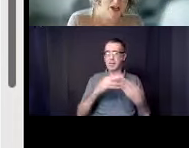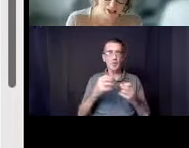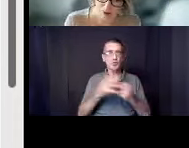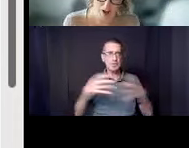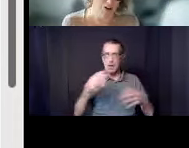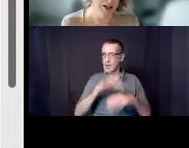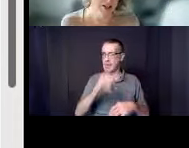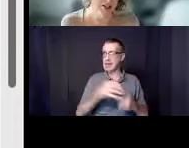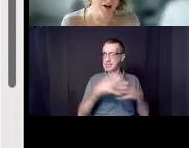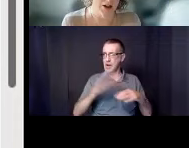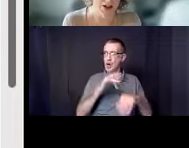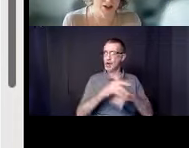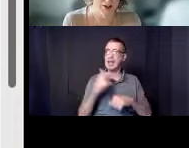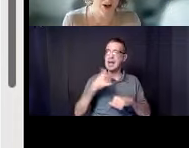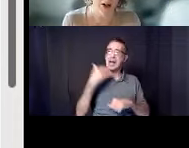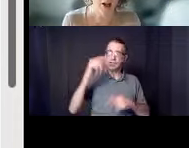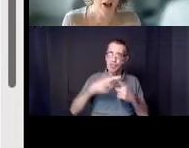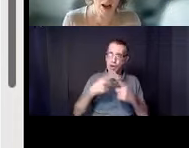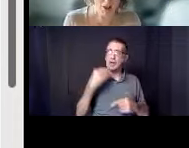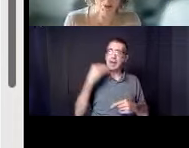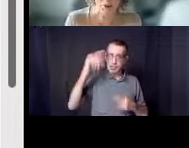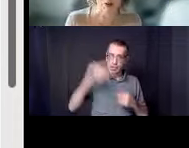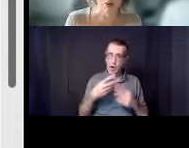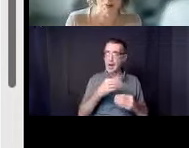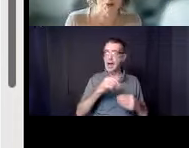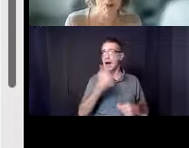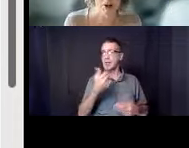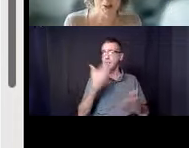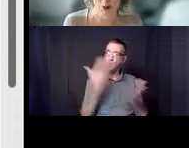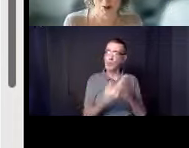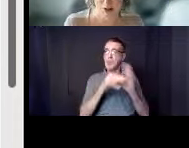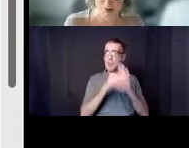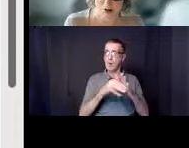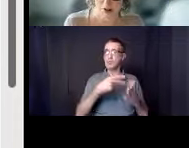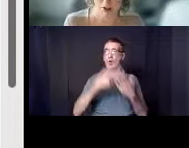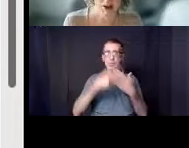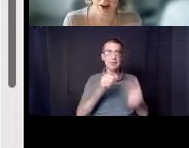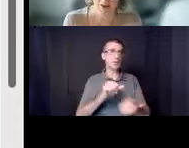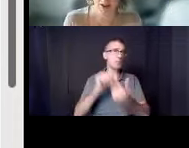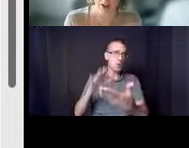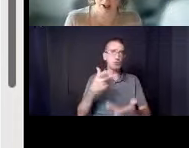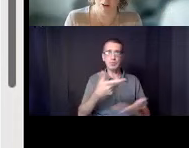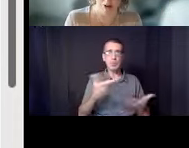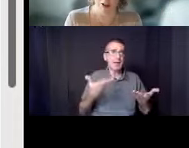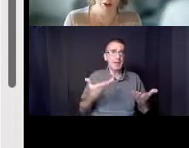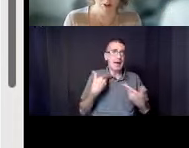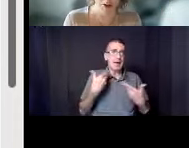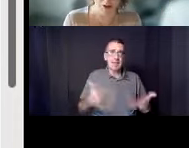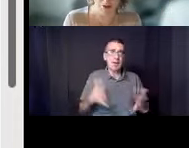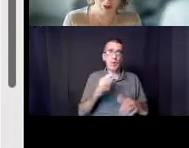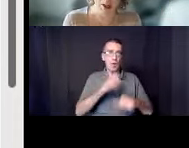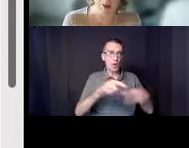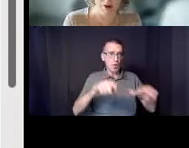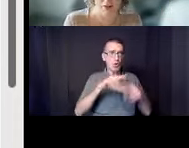those, expanding early Head Start and Head Start and other proven models, programs, and approaches. You may have things that are very local